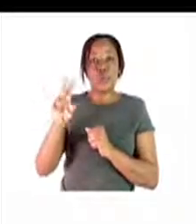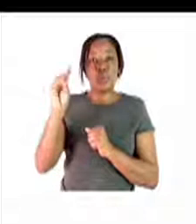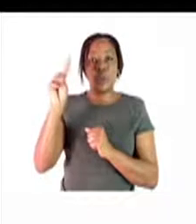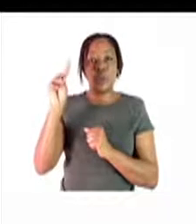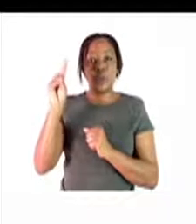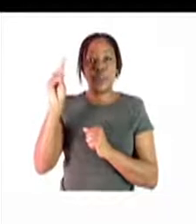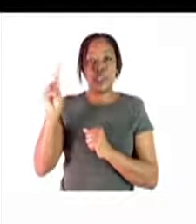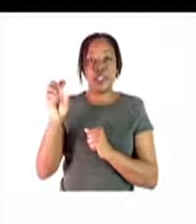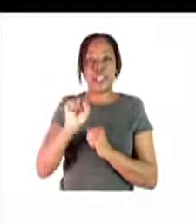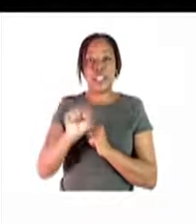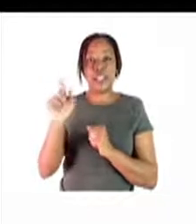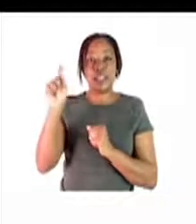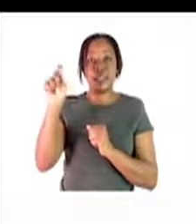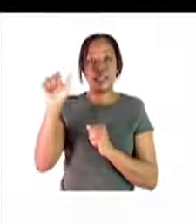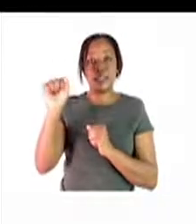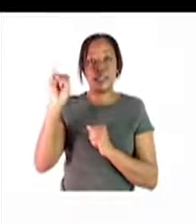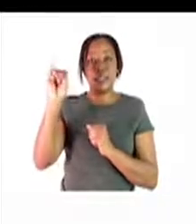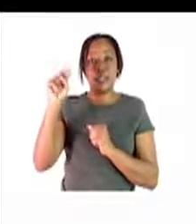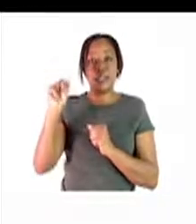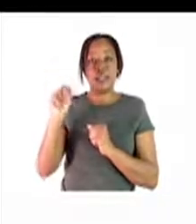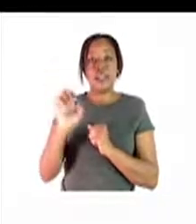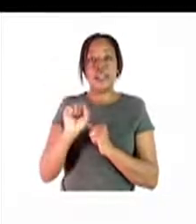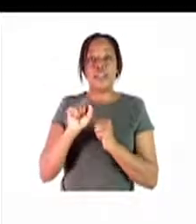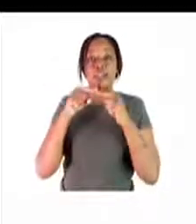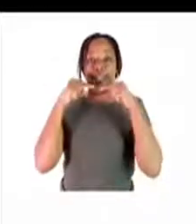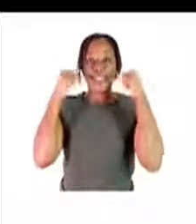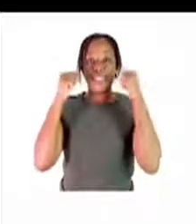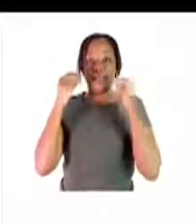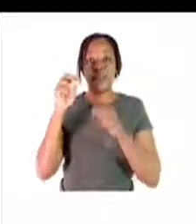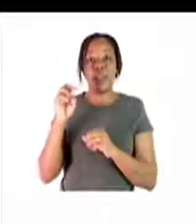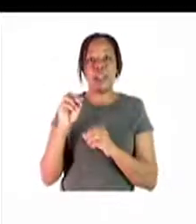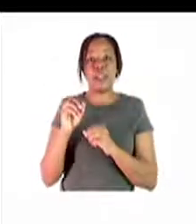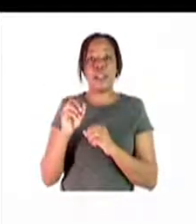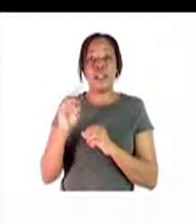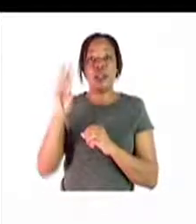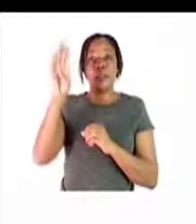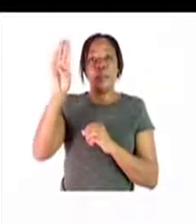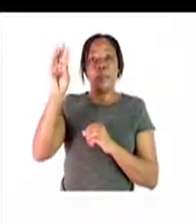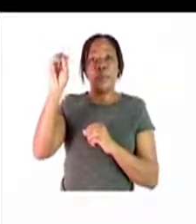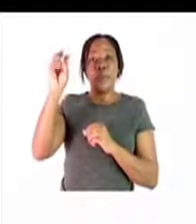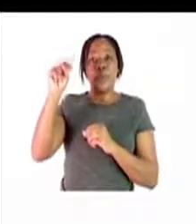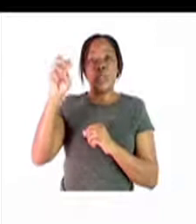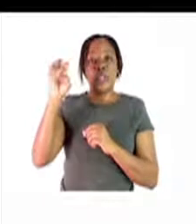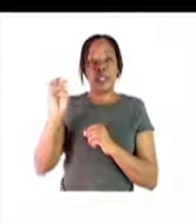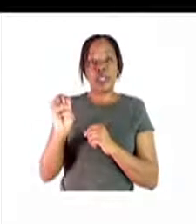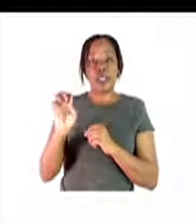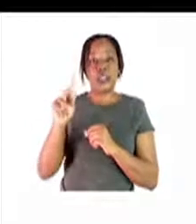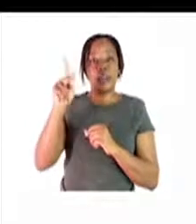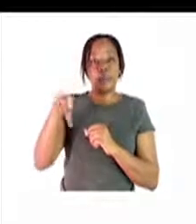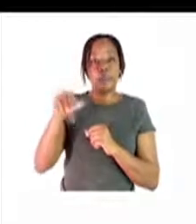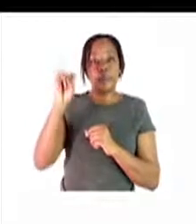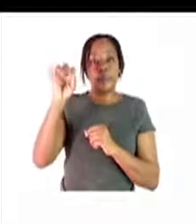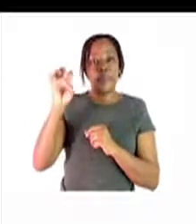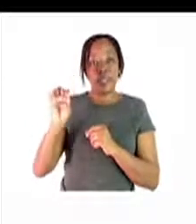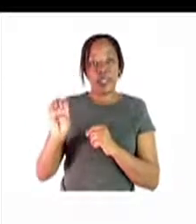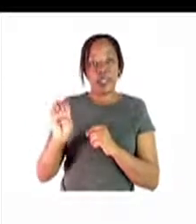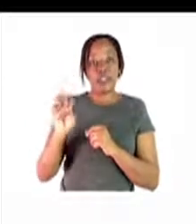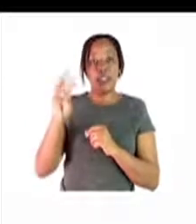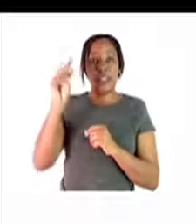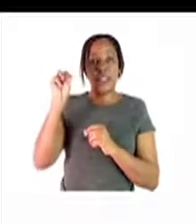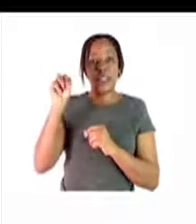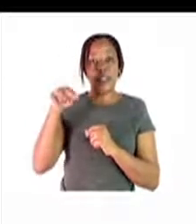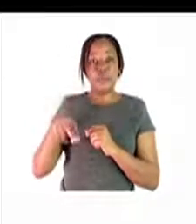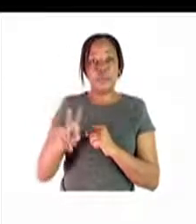mud, stain, smile, bone, pie,